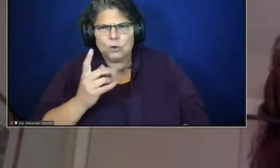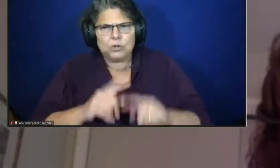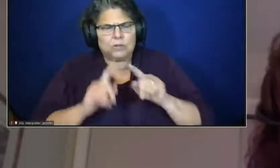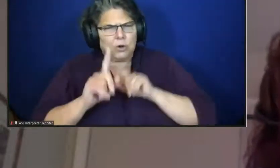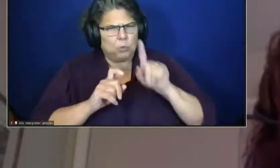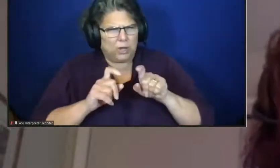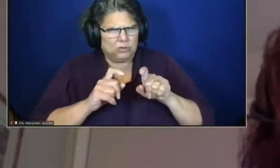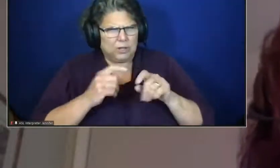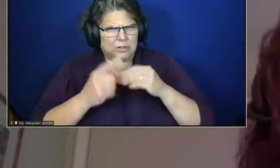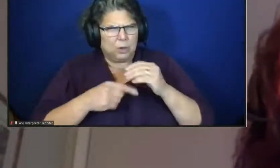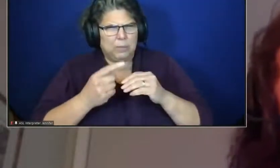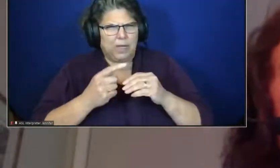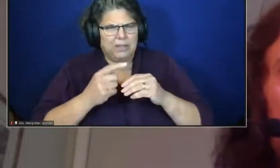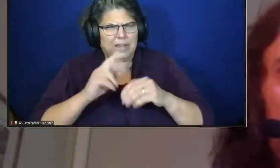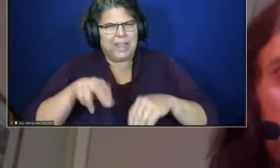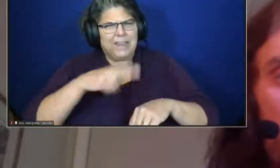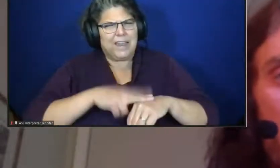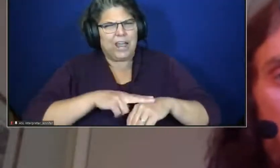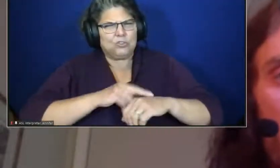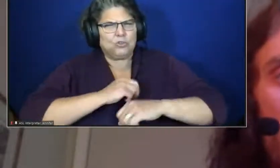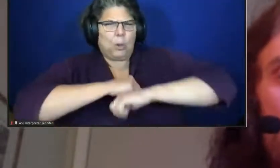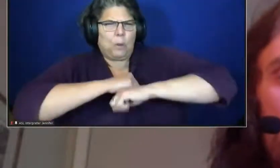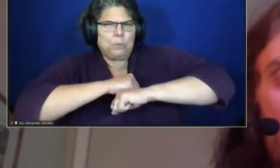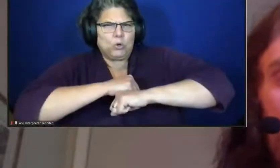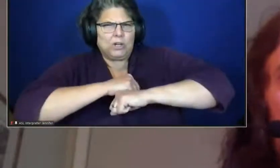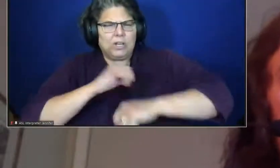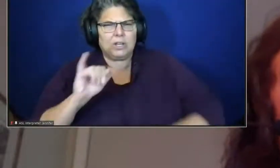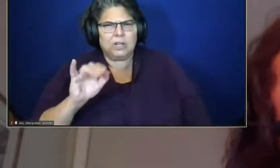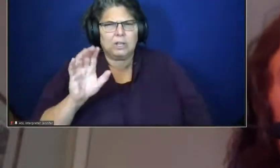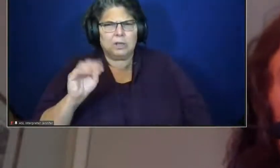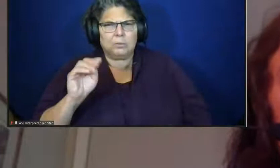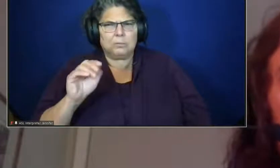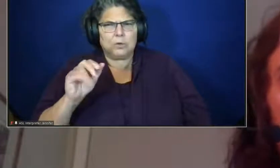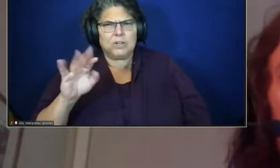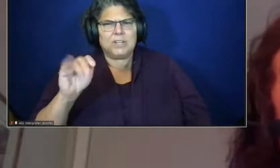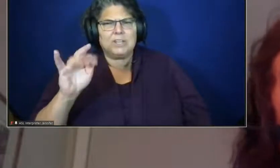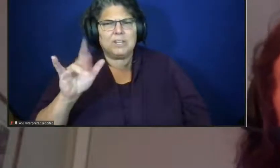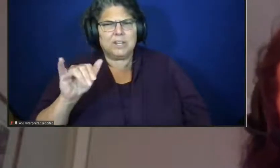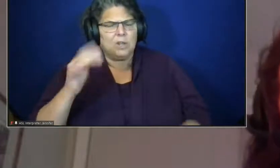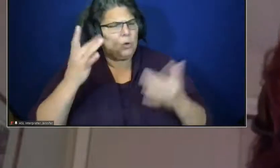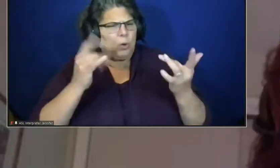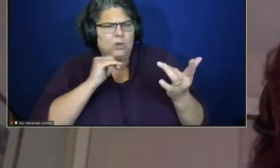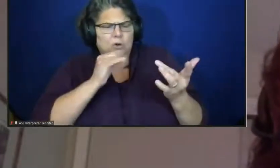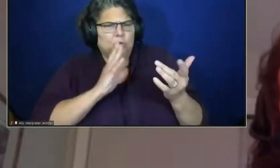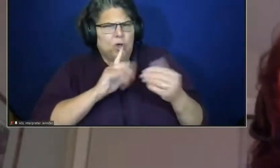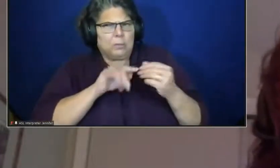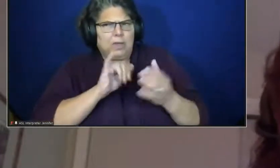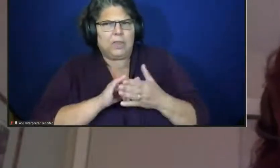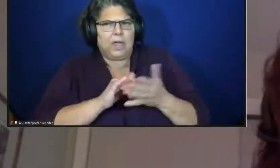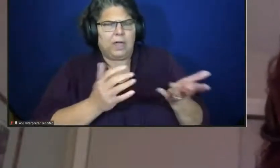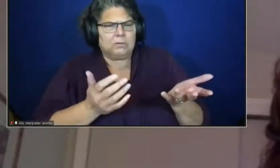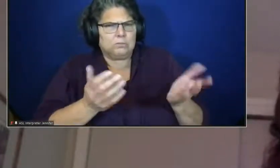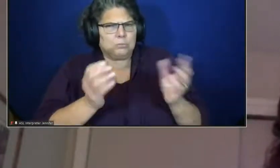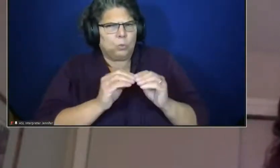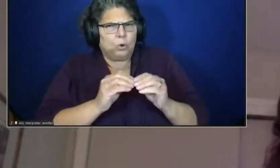asking about natural immunity and why is this not being part of the conversation more with